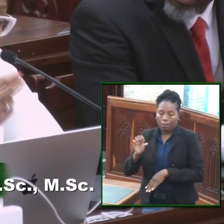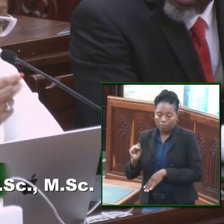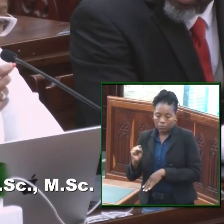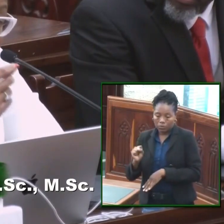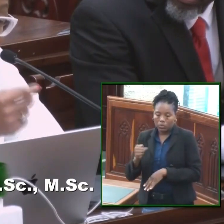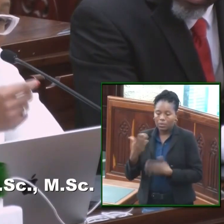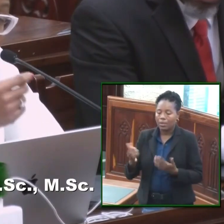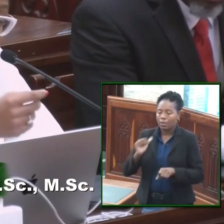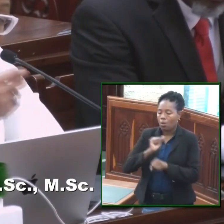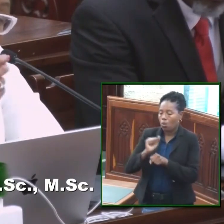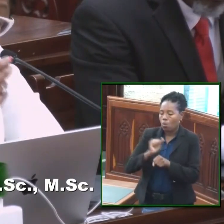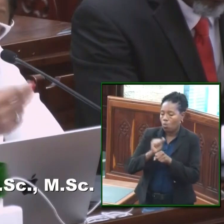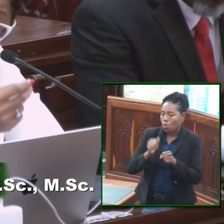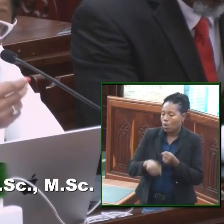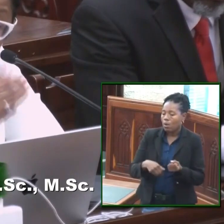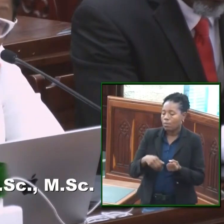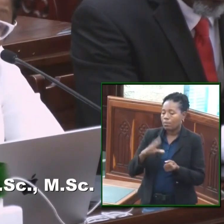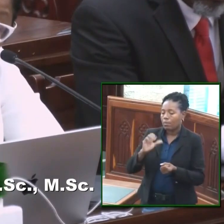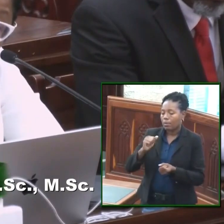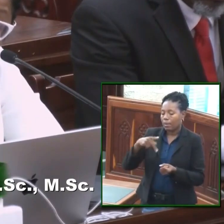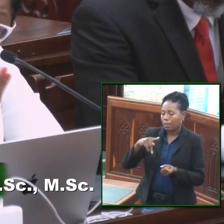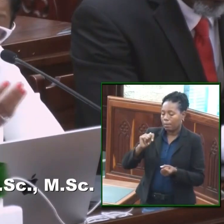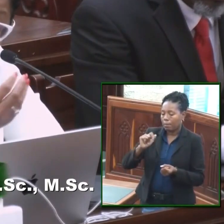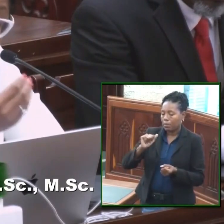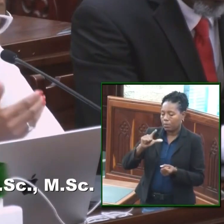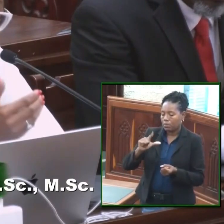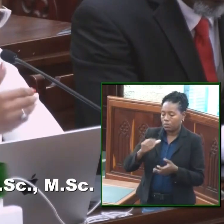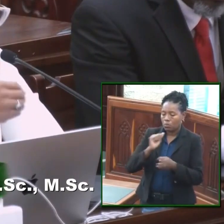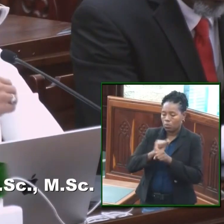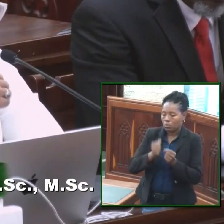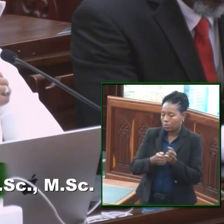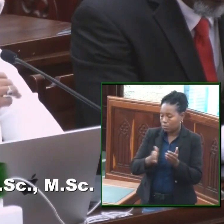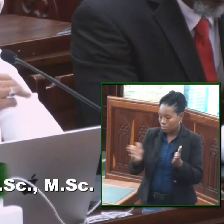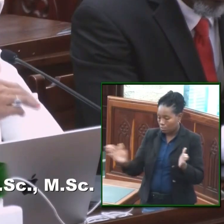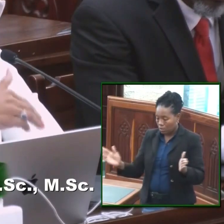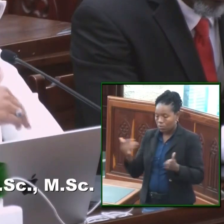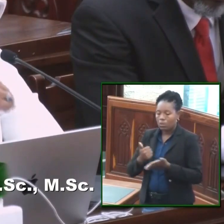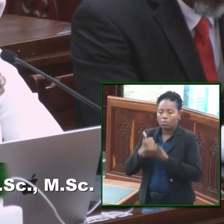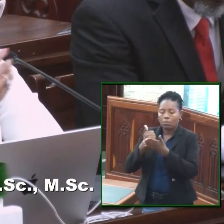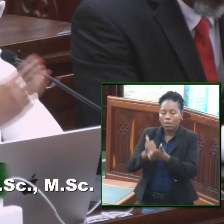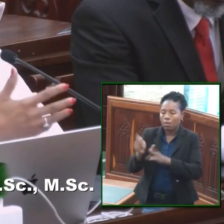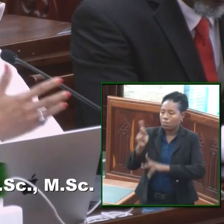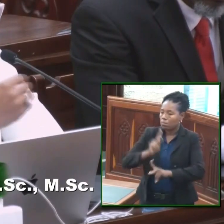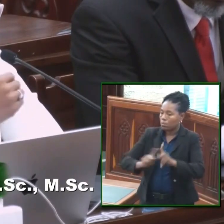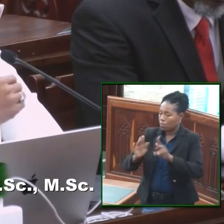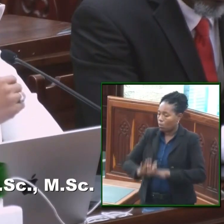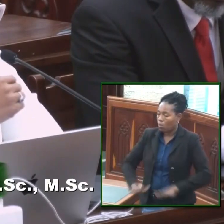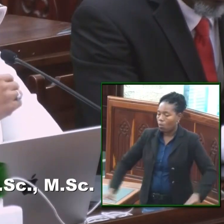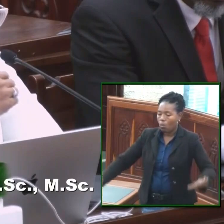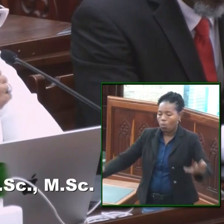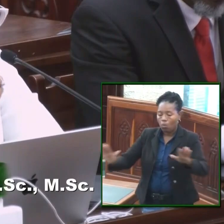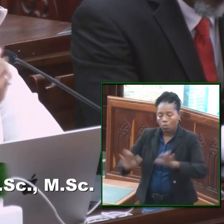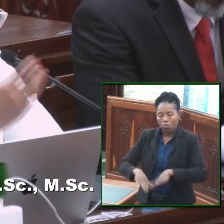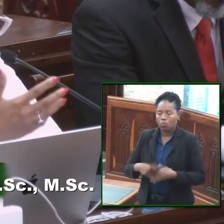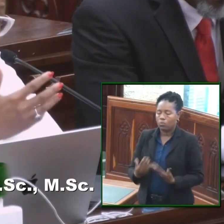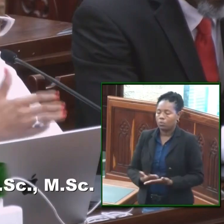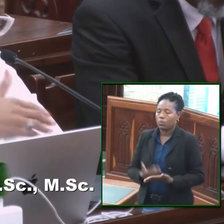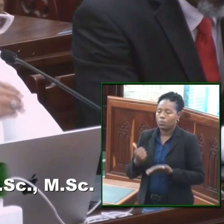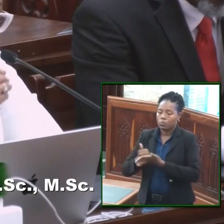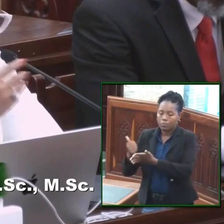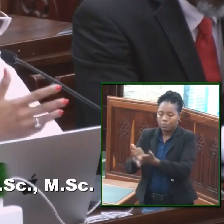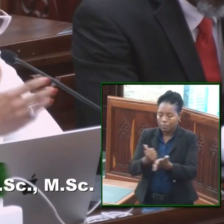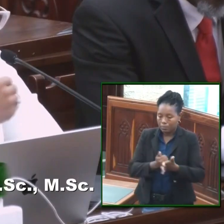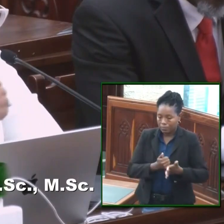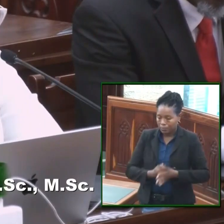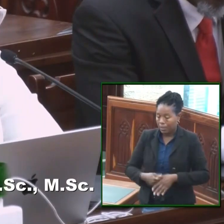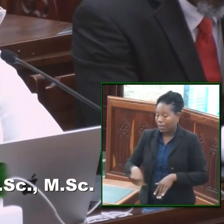Capital Works expansion program nationally that would benefit your constituents, honourable member, and all of the constituents that across the country